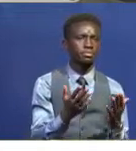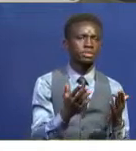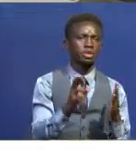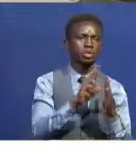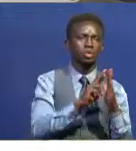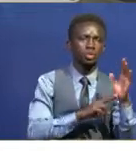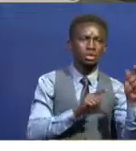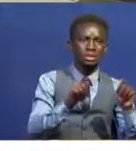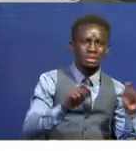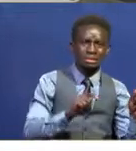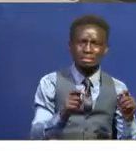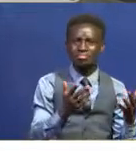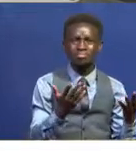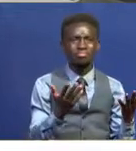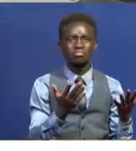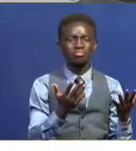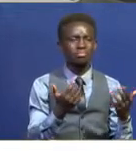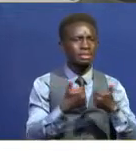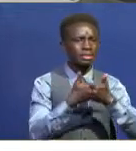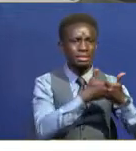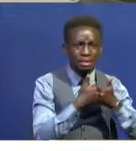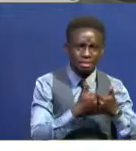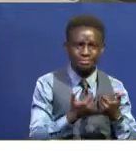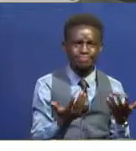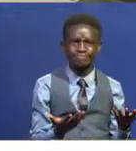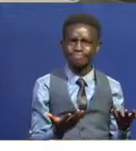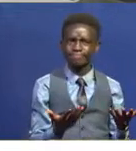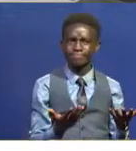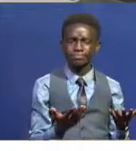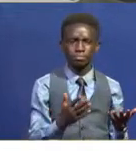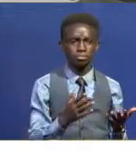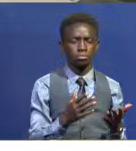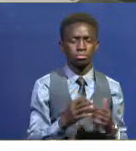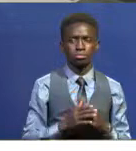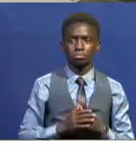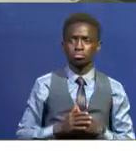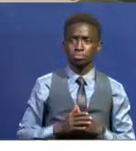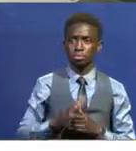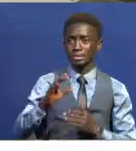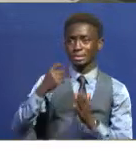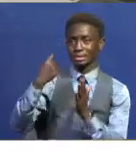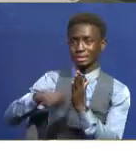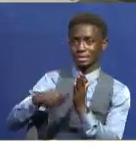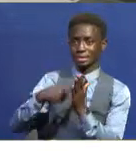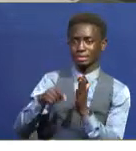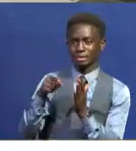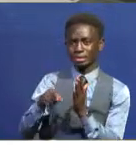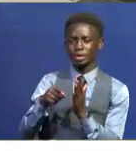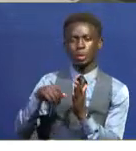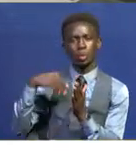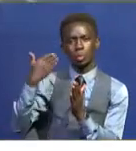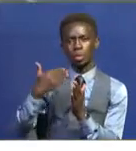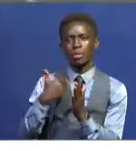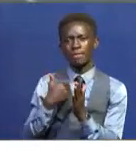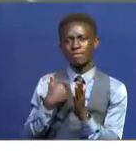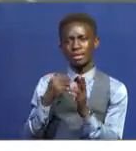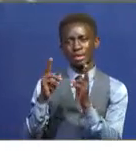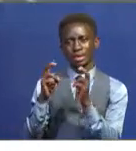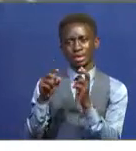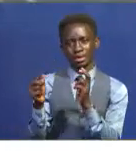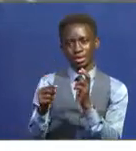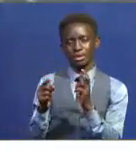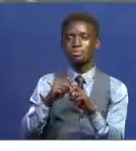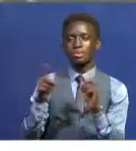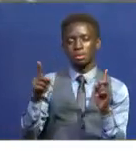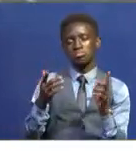regulatory challenges as well? Tax is always a contentious issue, but people